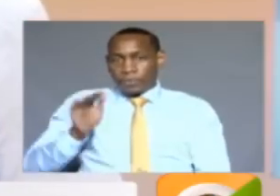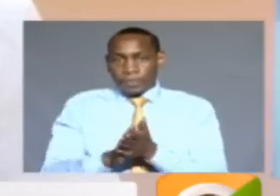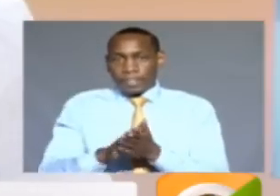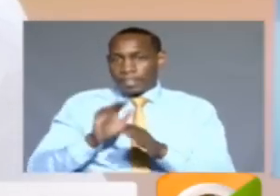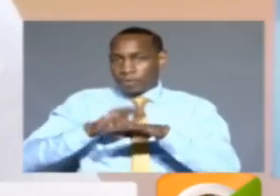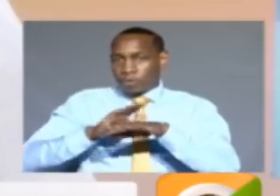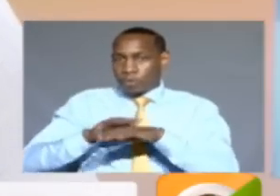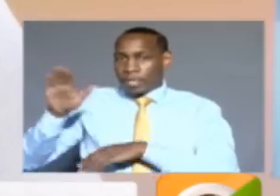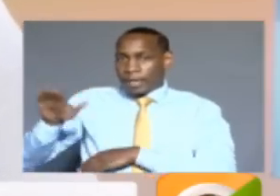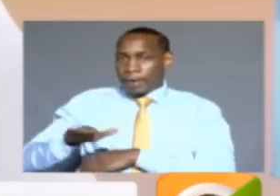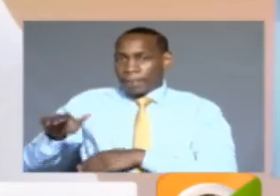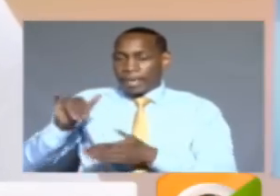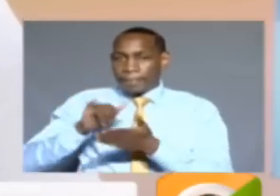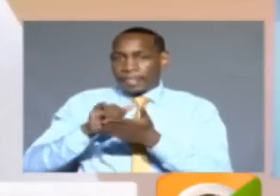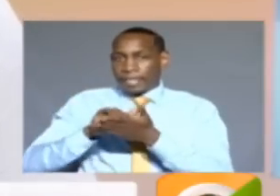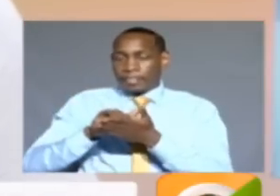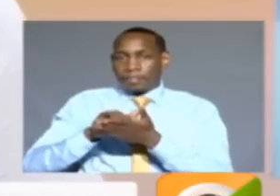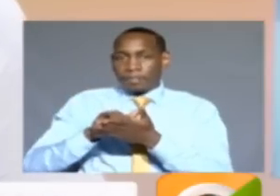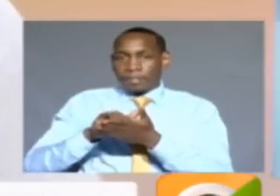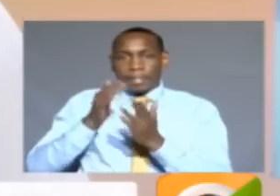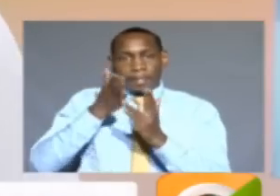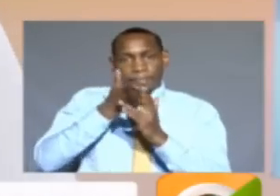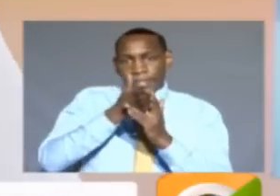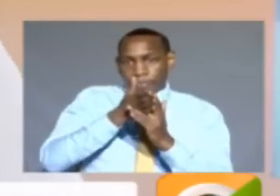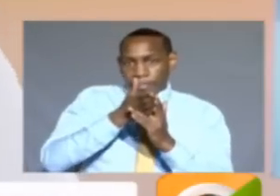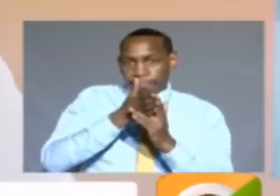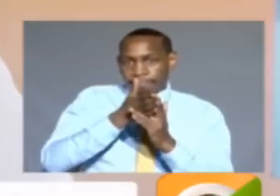very good parliament that came about between